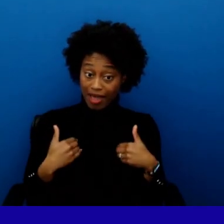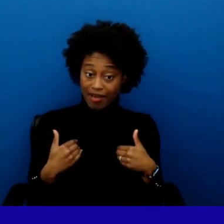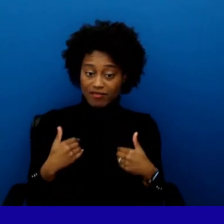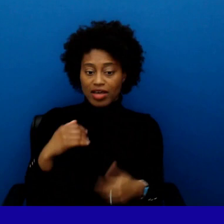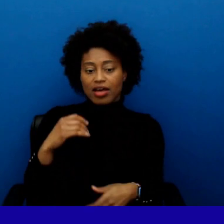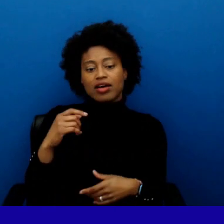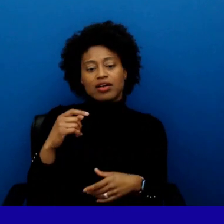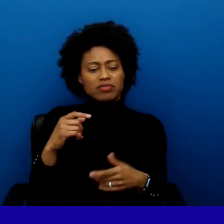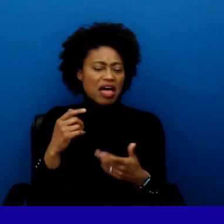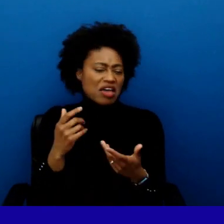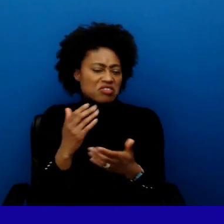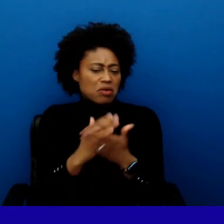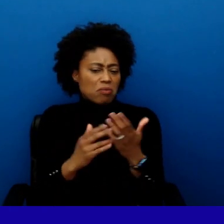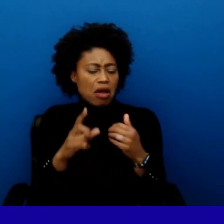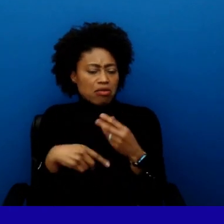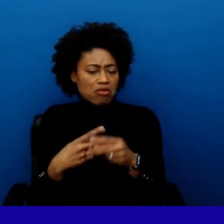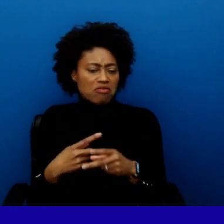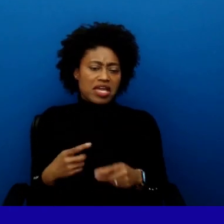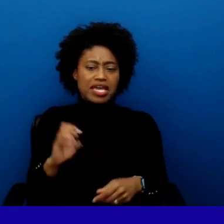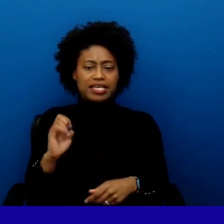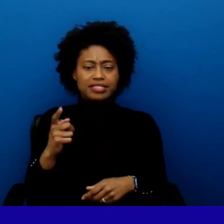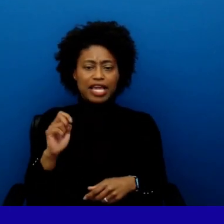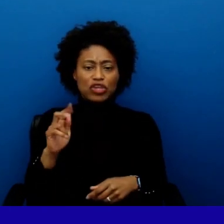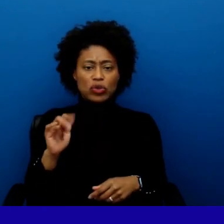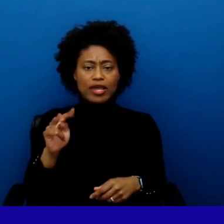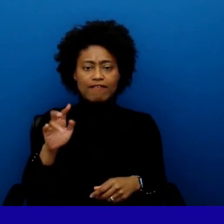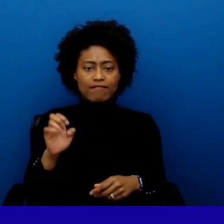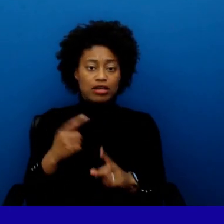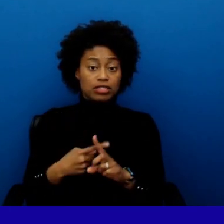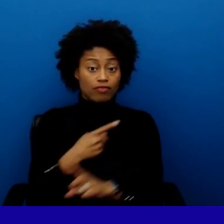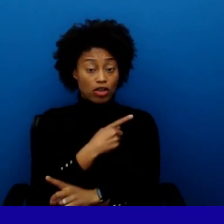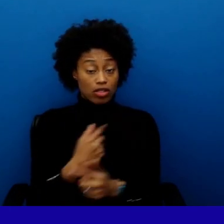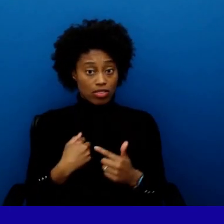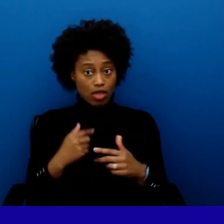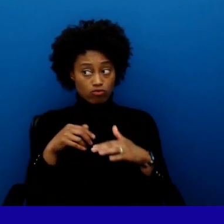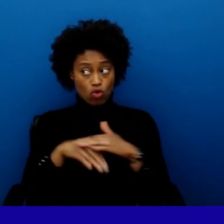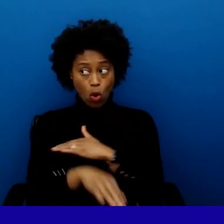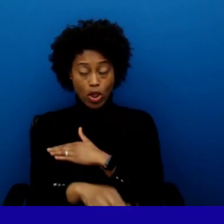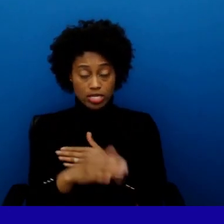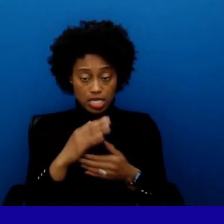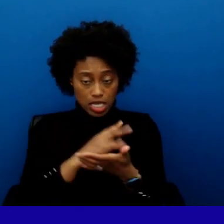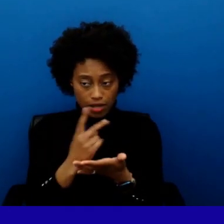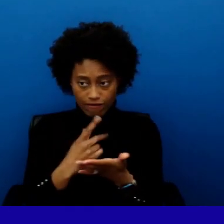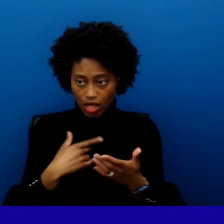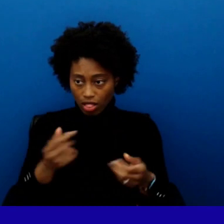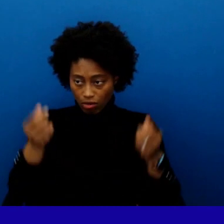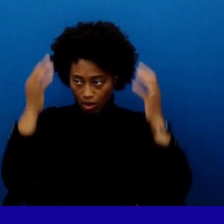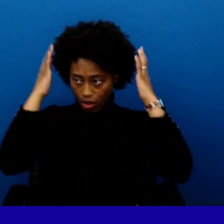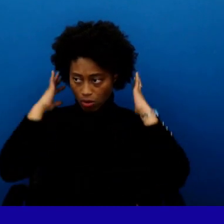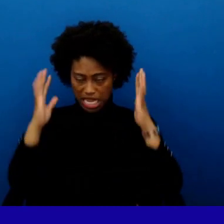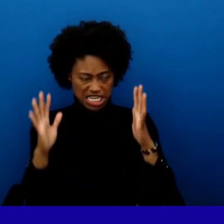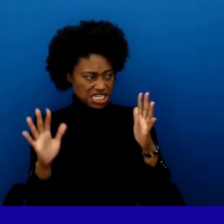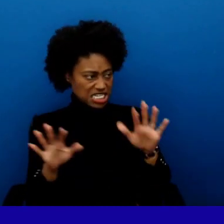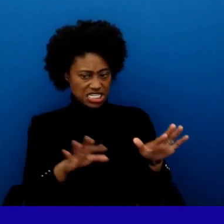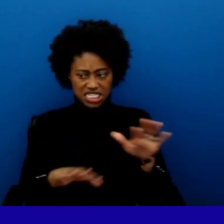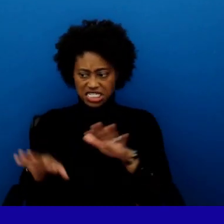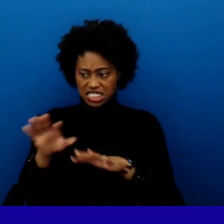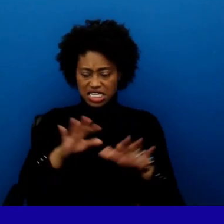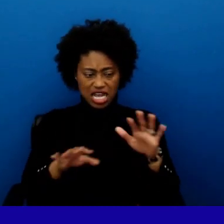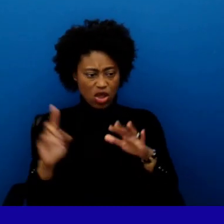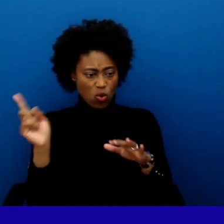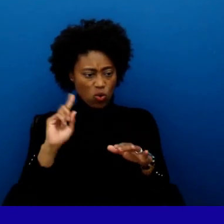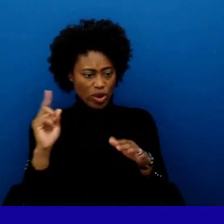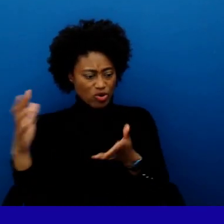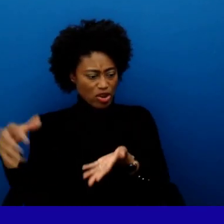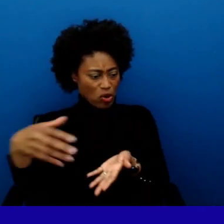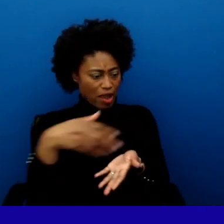of executive dysfunction, they go into the kitchen and they're just overwhelmed by the process of gathering the equipment. Like, they just don't know where to start,